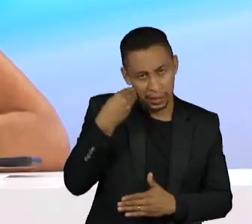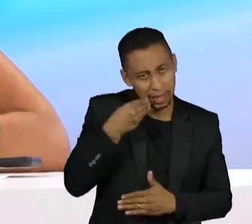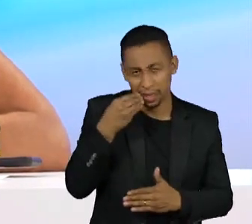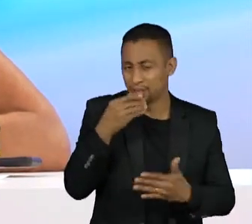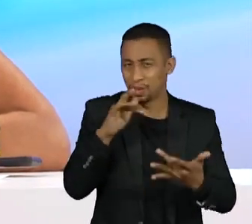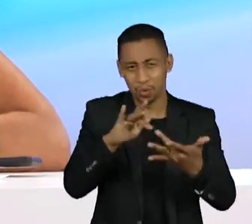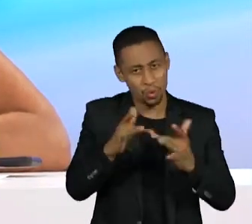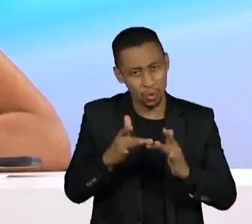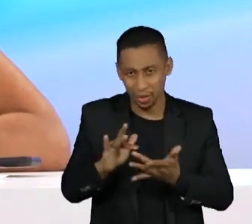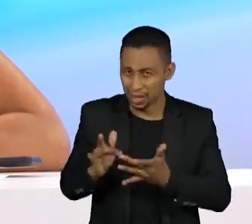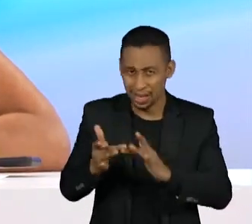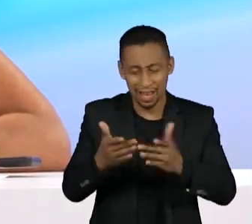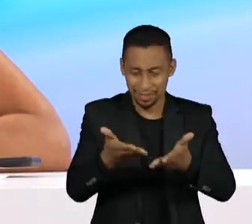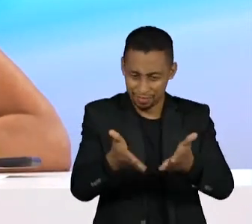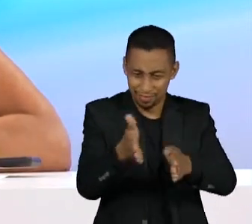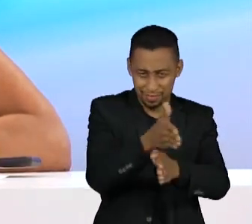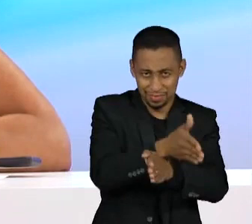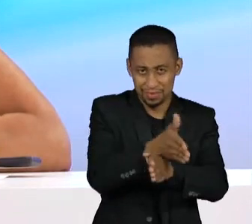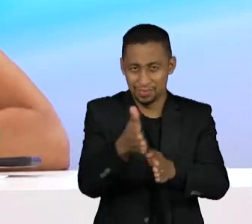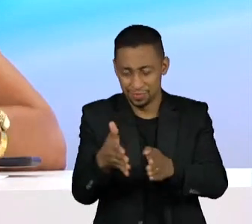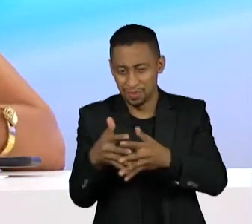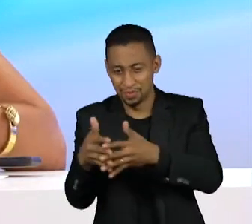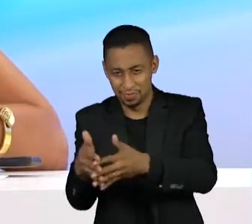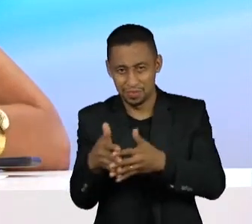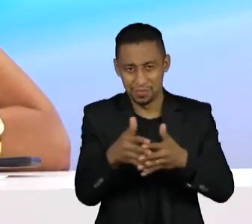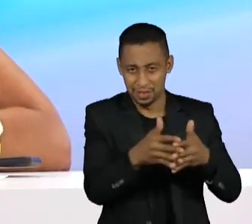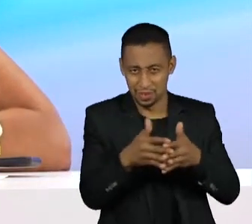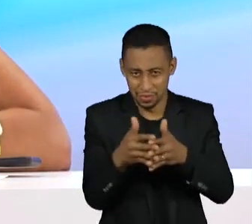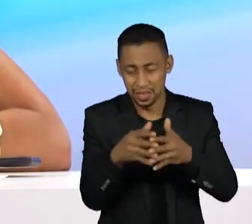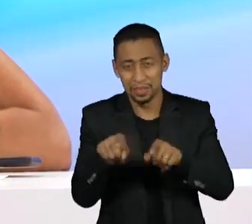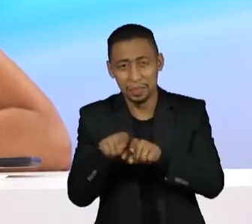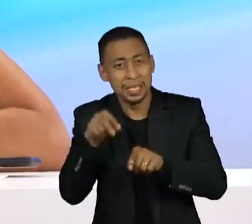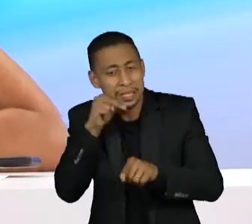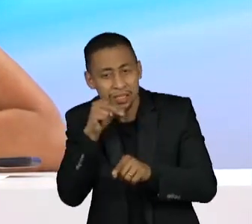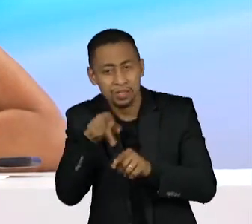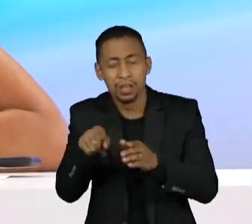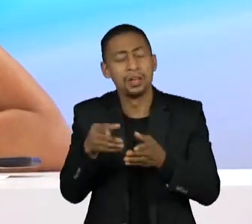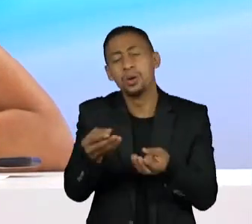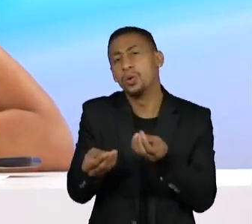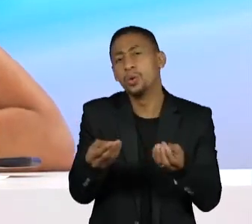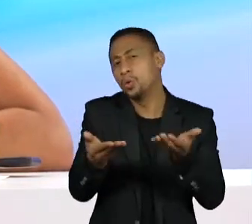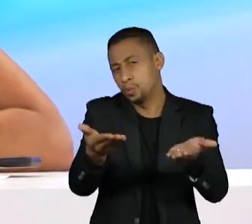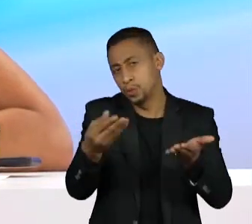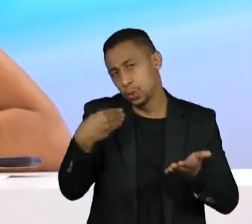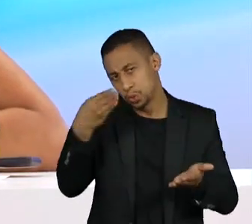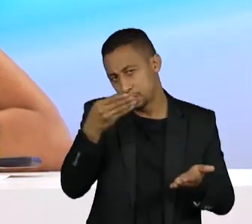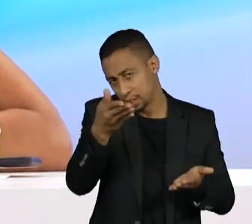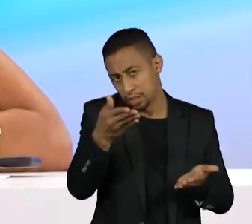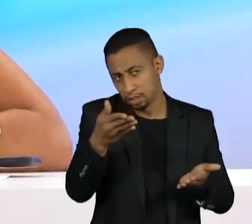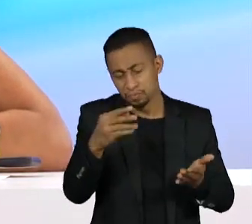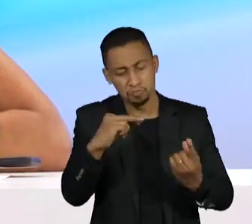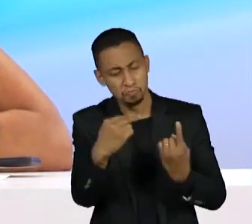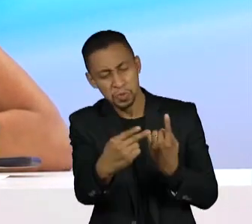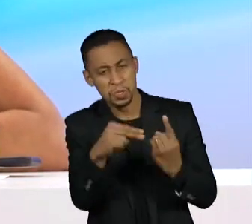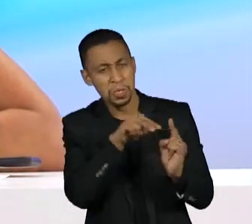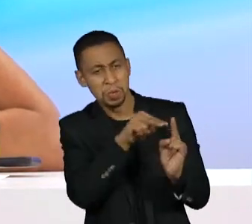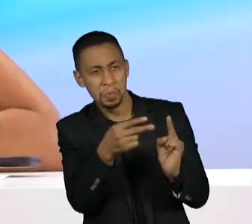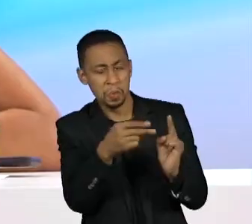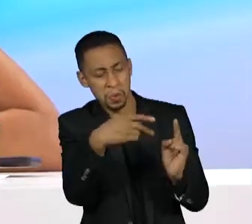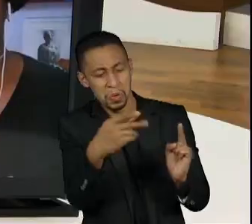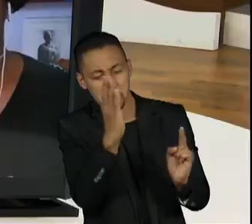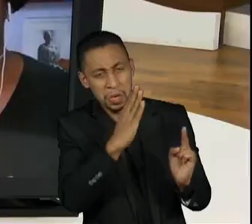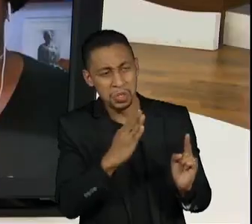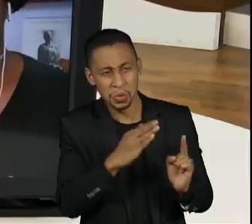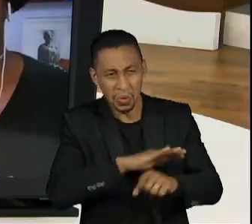com a diáspora, me falasse, contasse para a gente por que você teve essa percepção e qual foi a experiência que você teve no Brasil